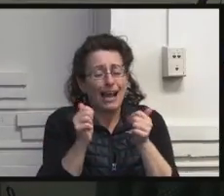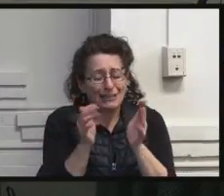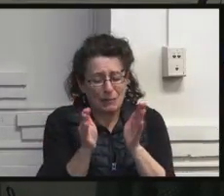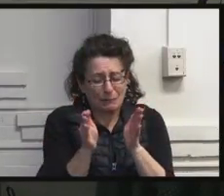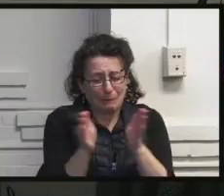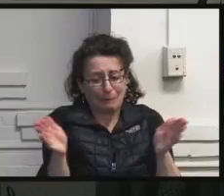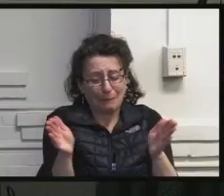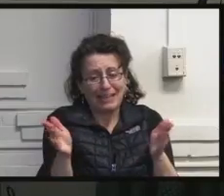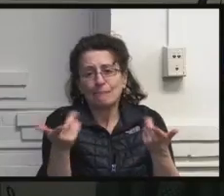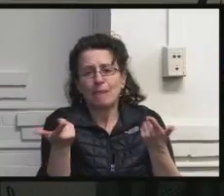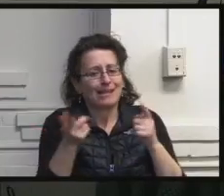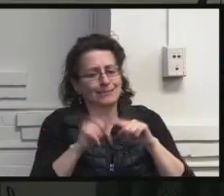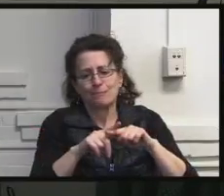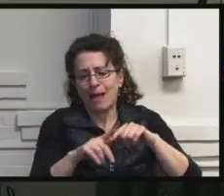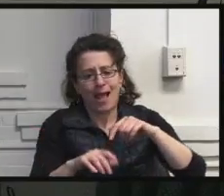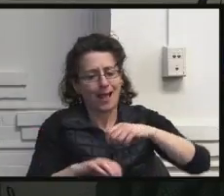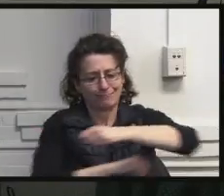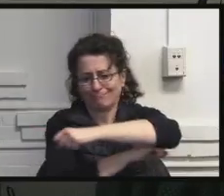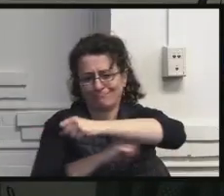have with the substructure.